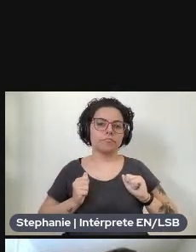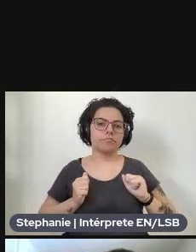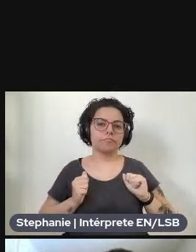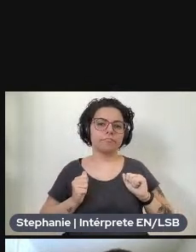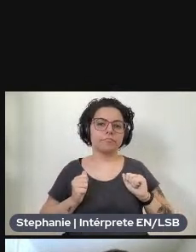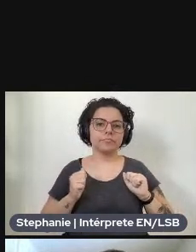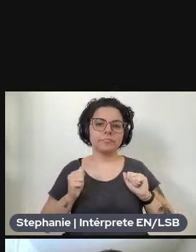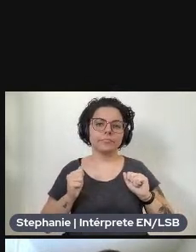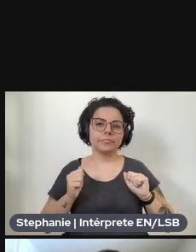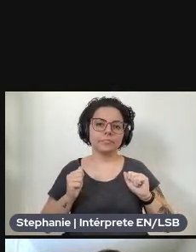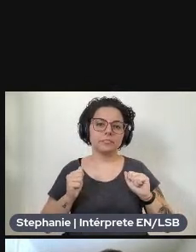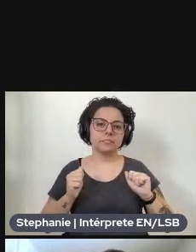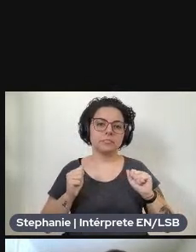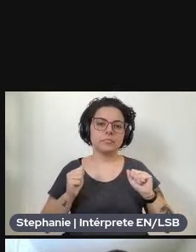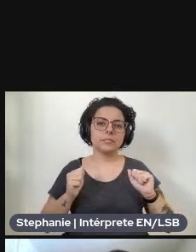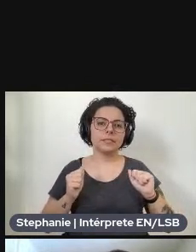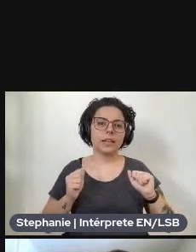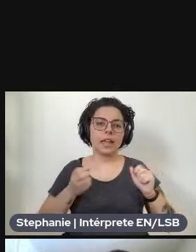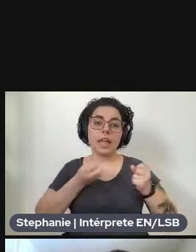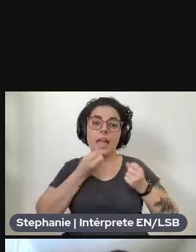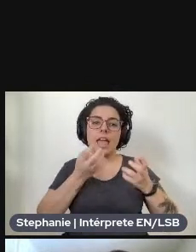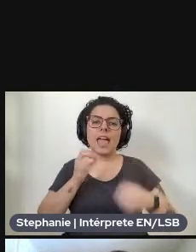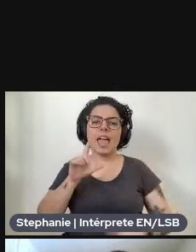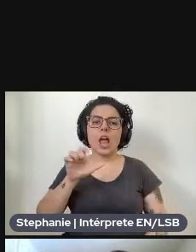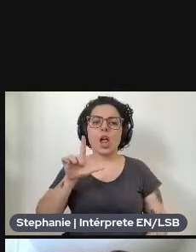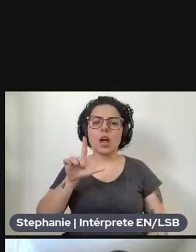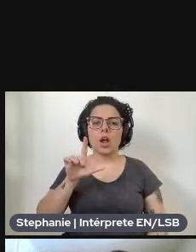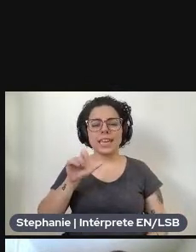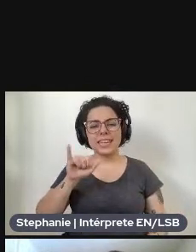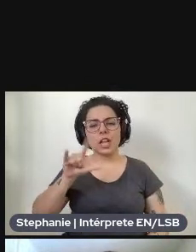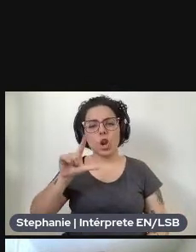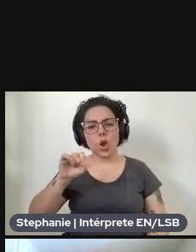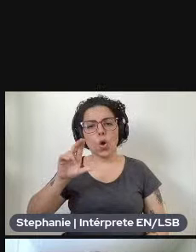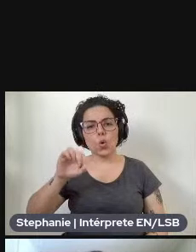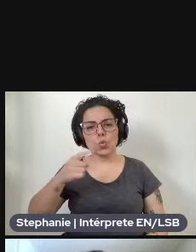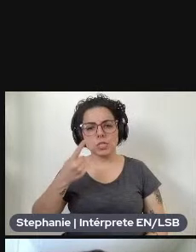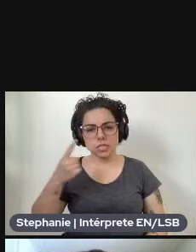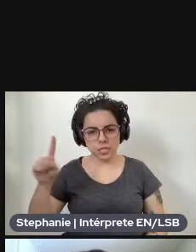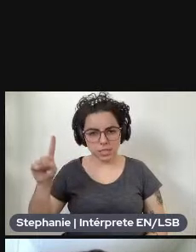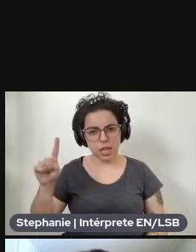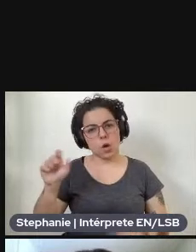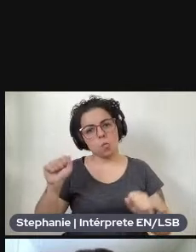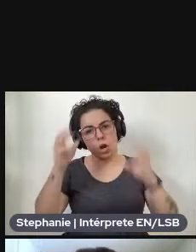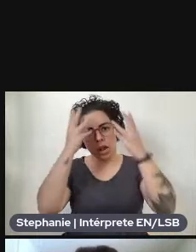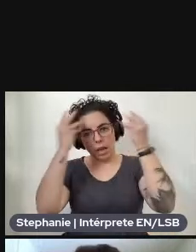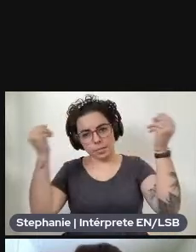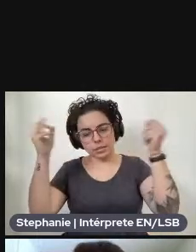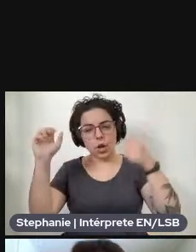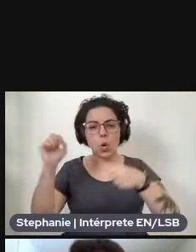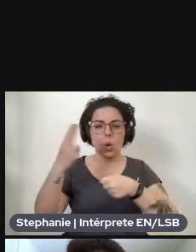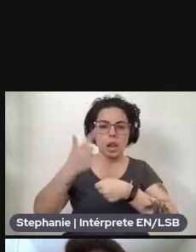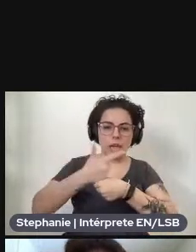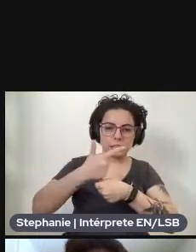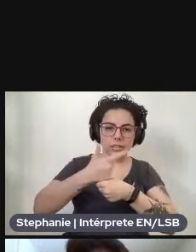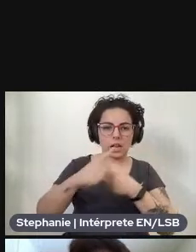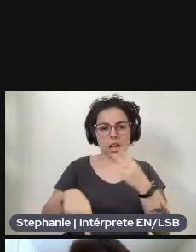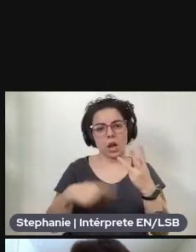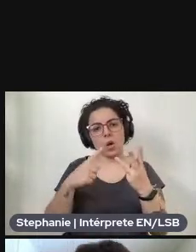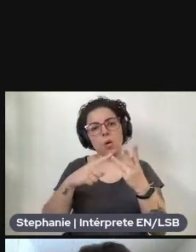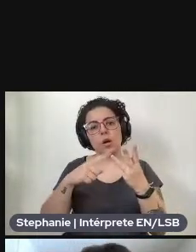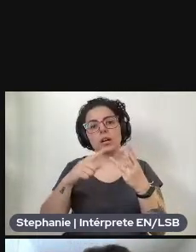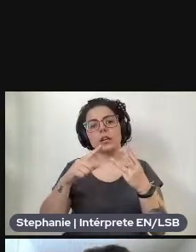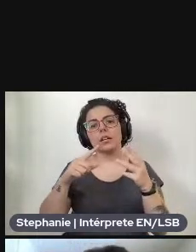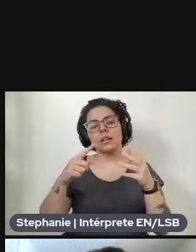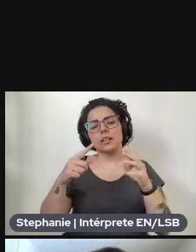predicate, which may be abstract or lexical. P are participants, 1 and